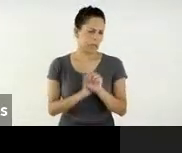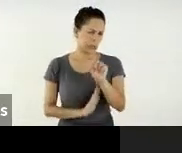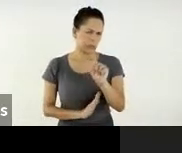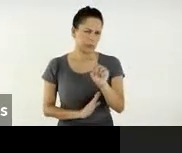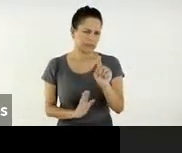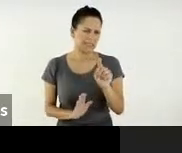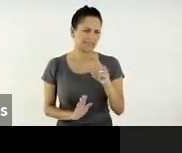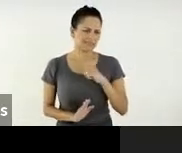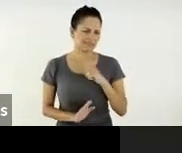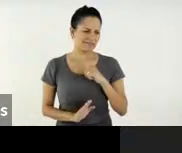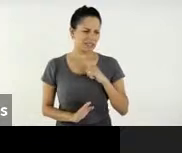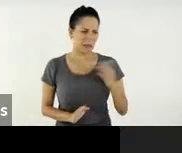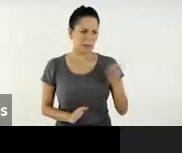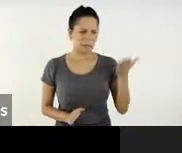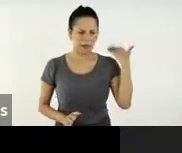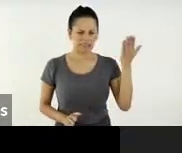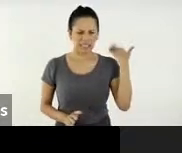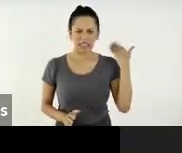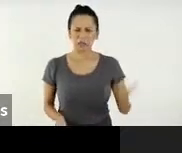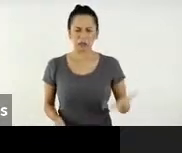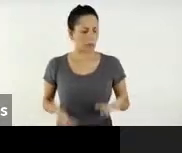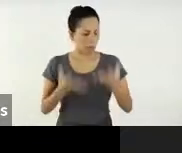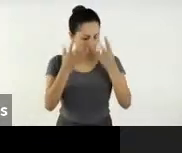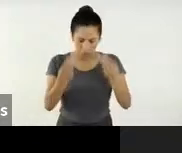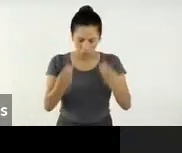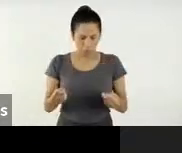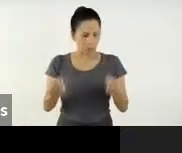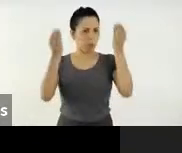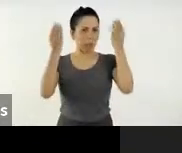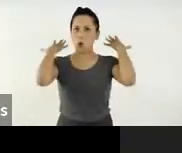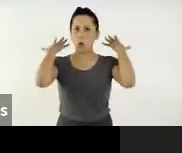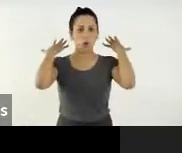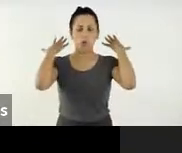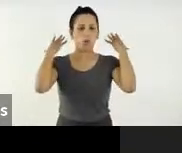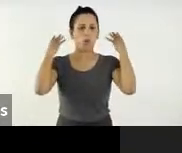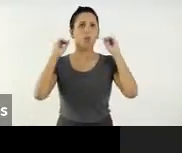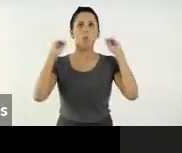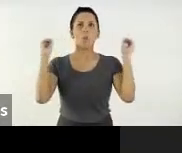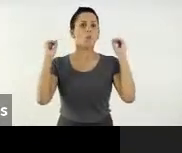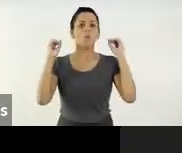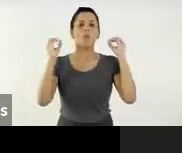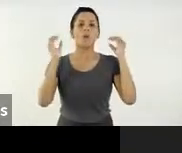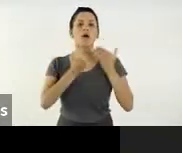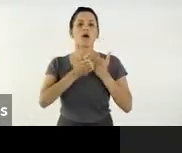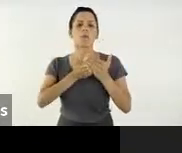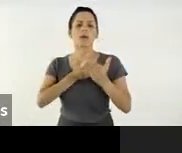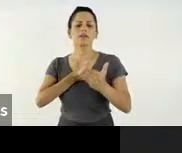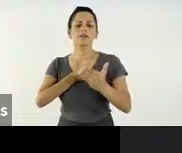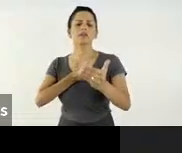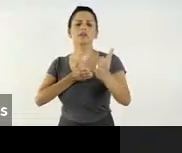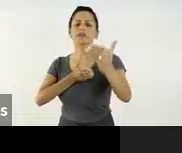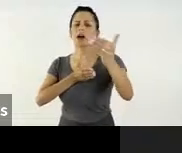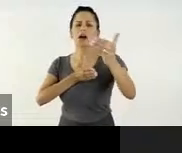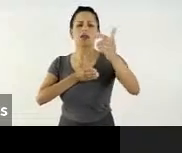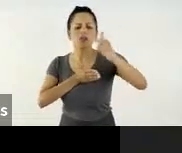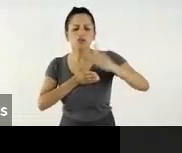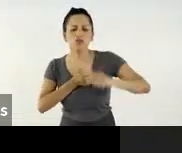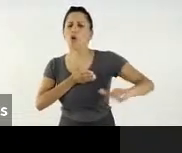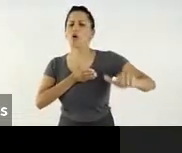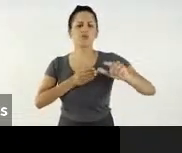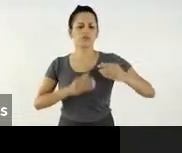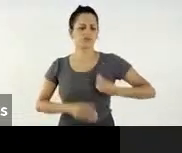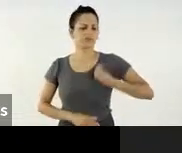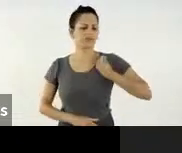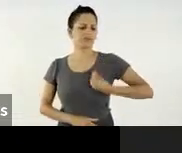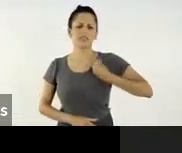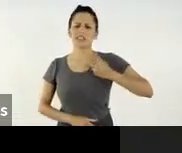Is it possible to begin again, outside of and beyond every system of living that you've ever known and been conditioned